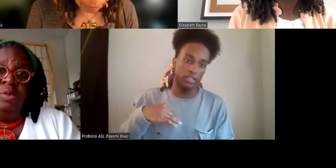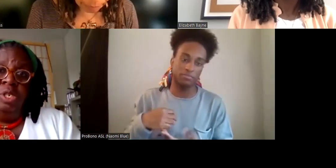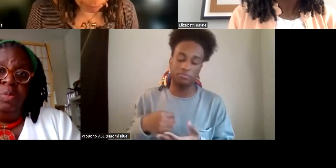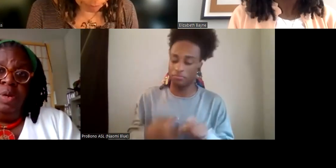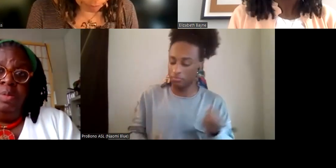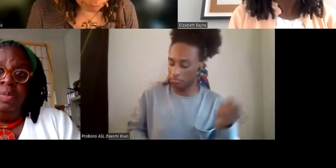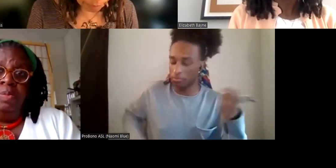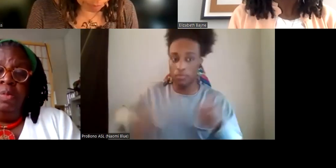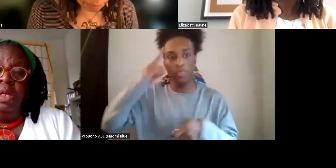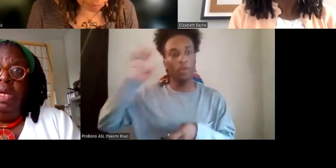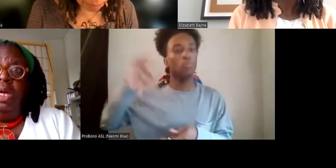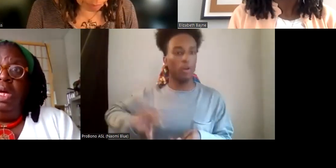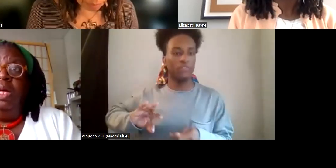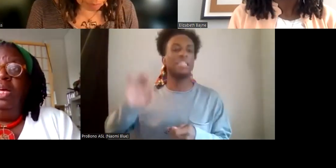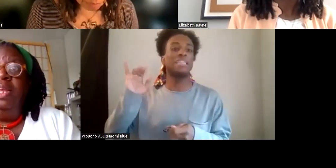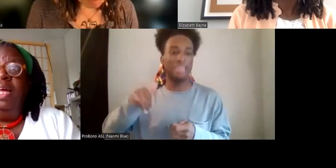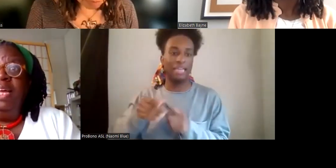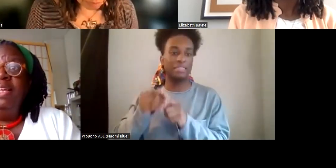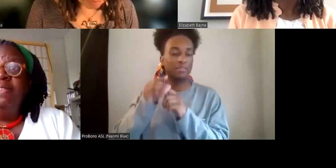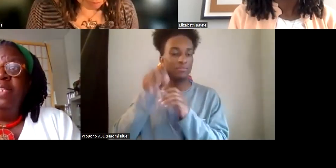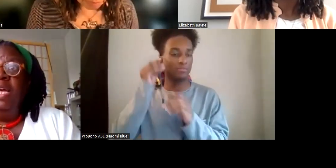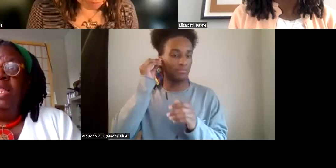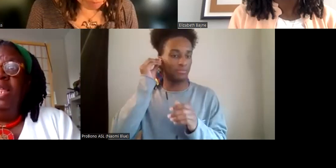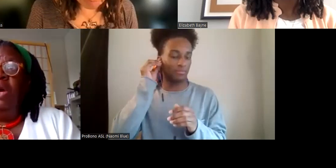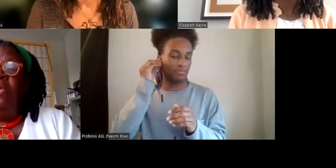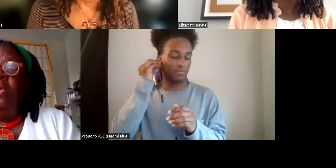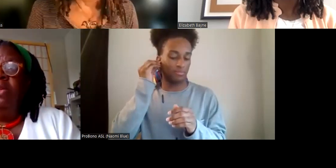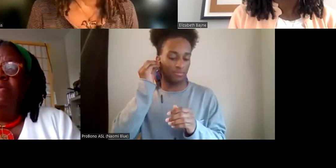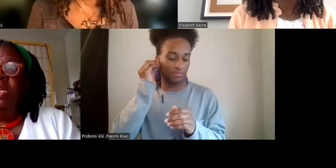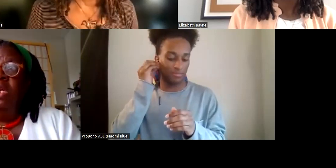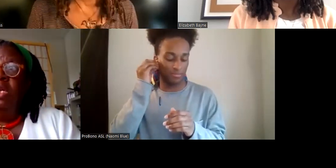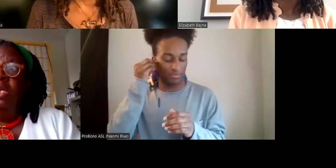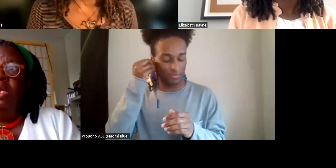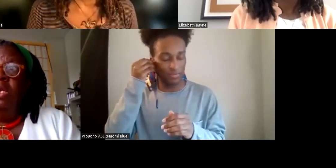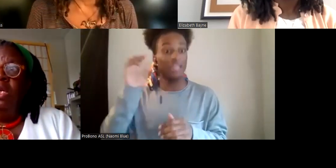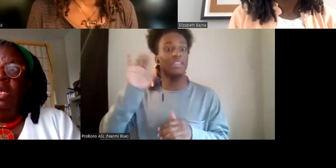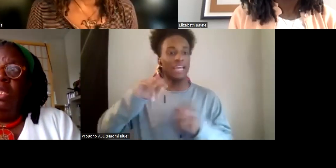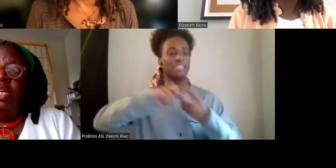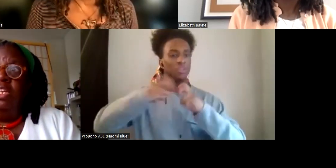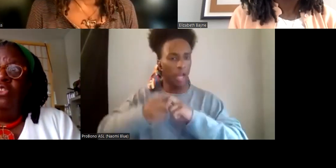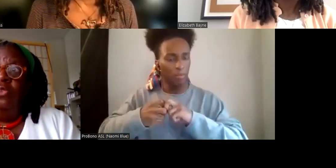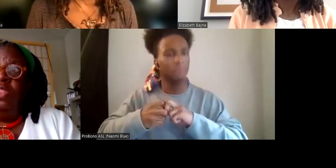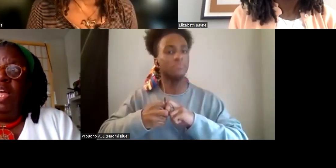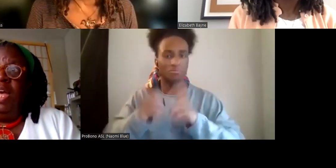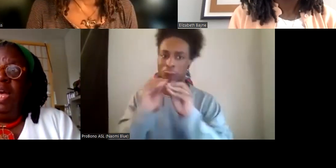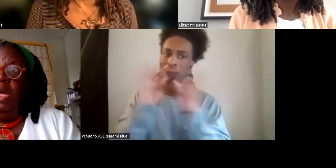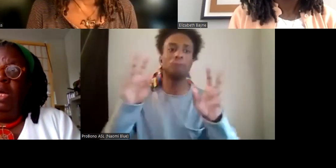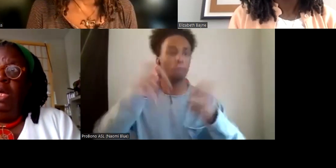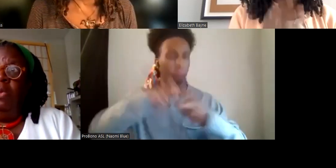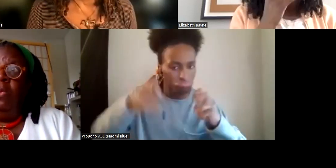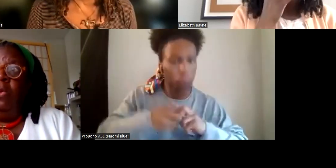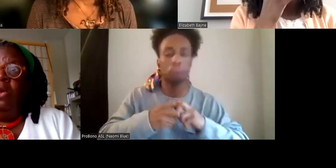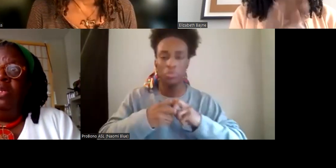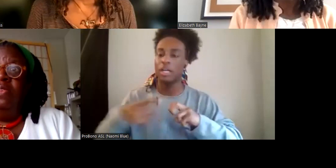is absolutely a problem. And I can say that one of the issues